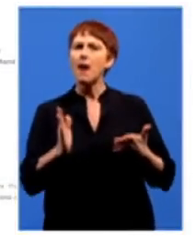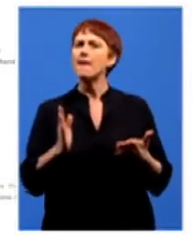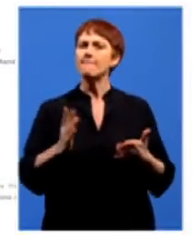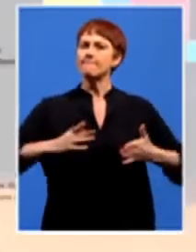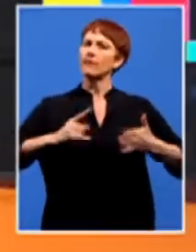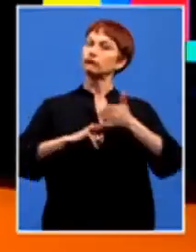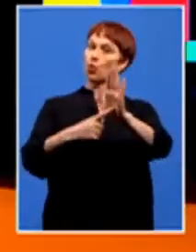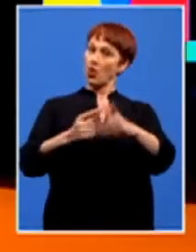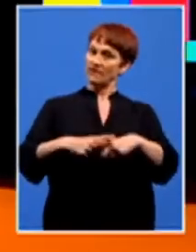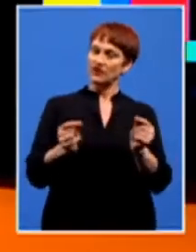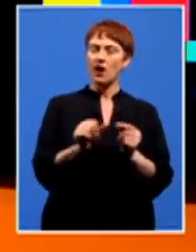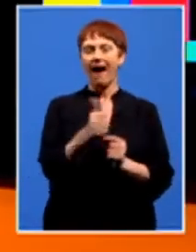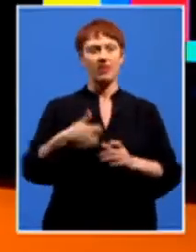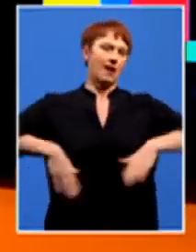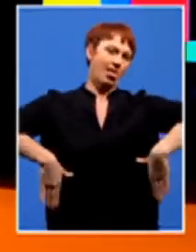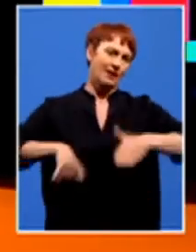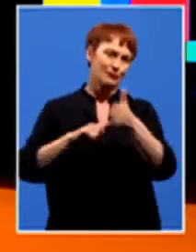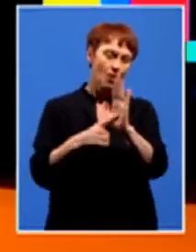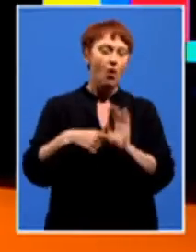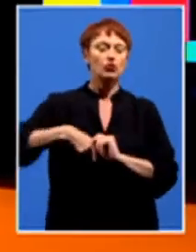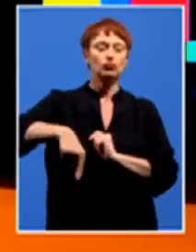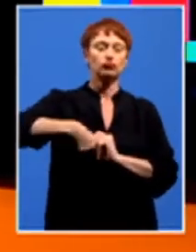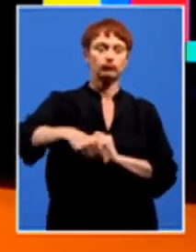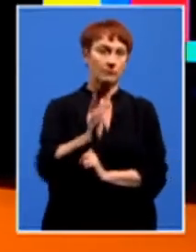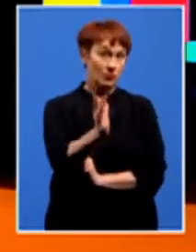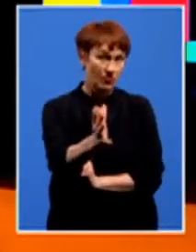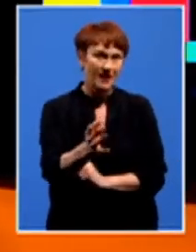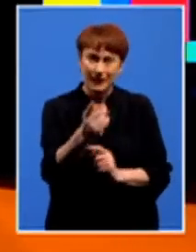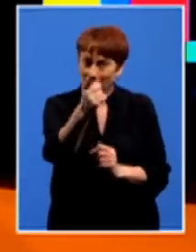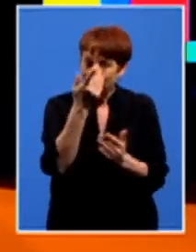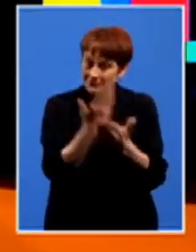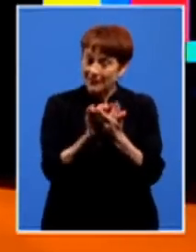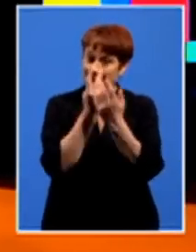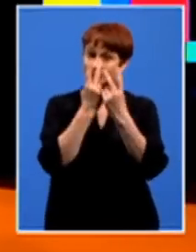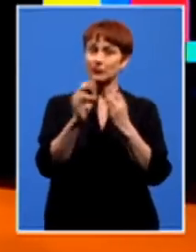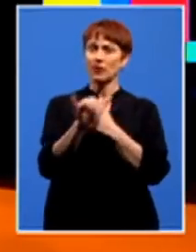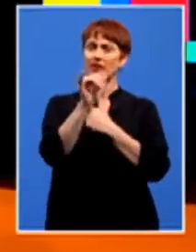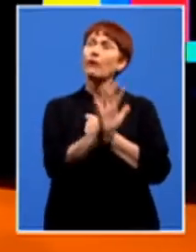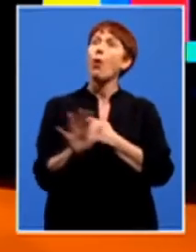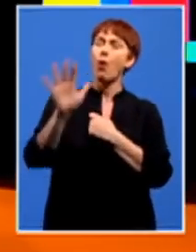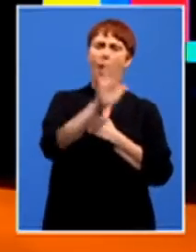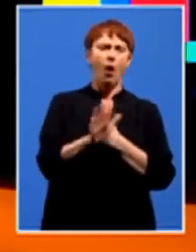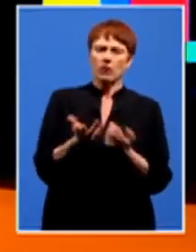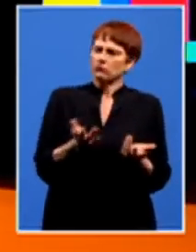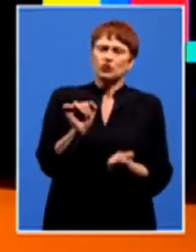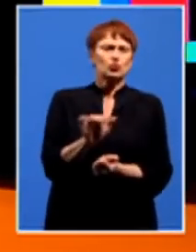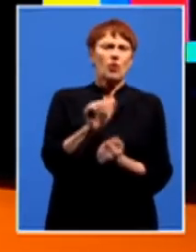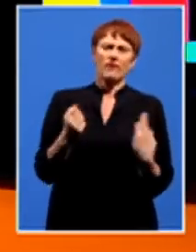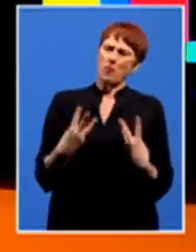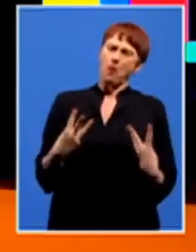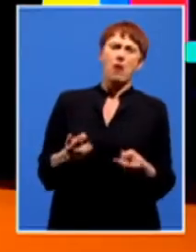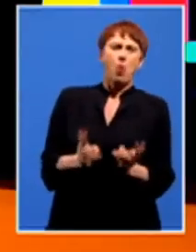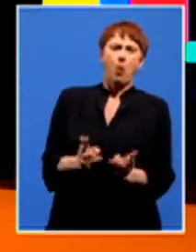still coming. So you can get all of this rich content from across the country, ordinary South Africans